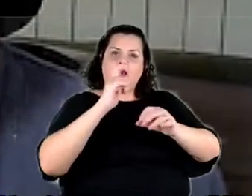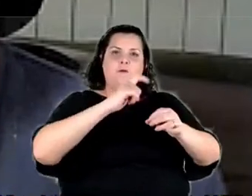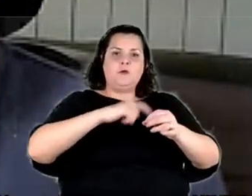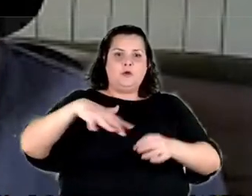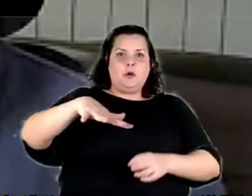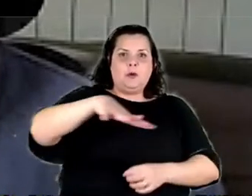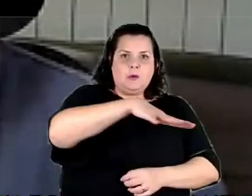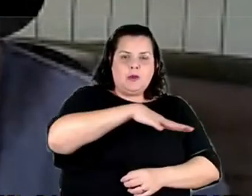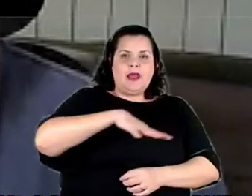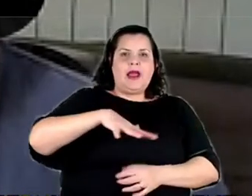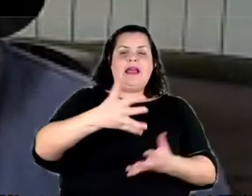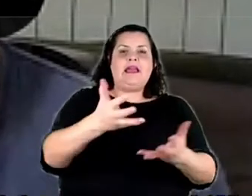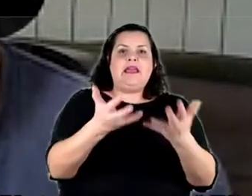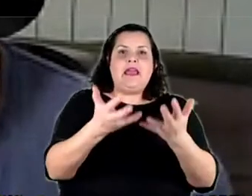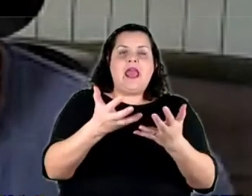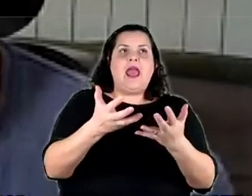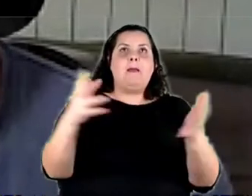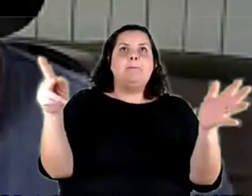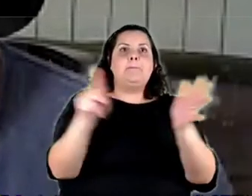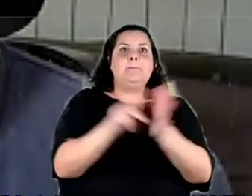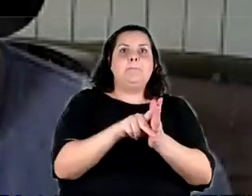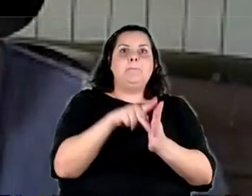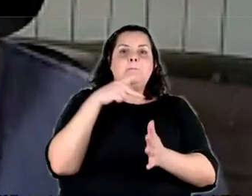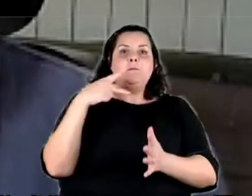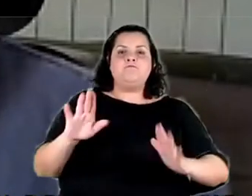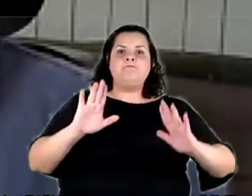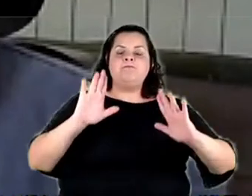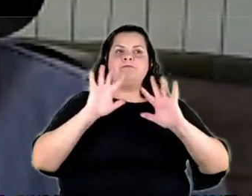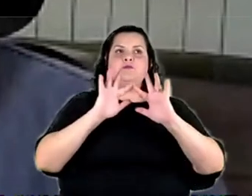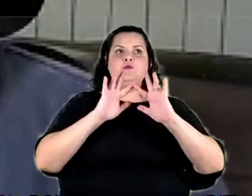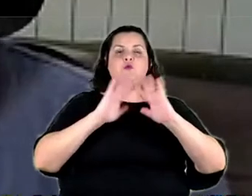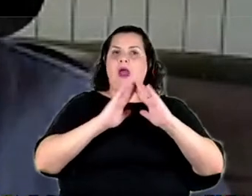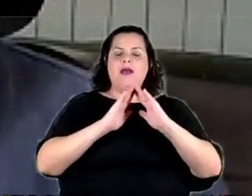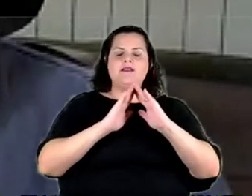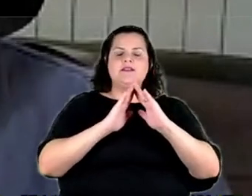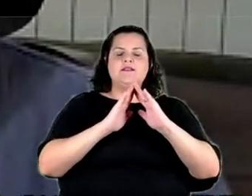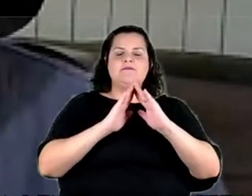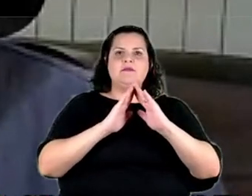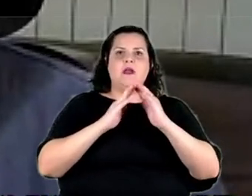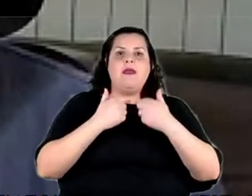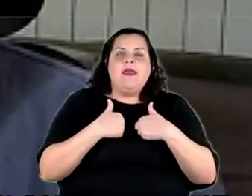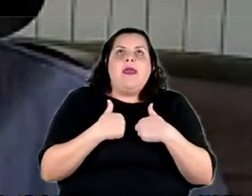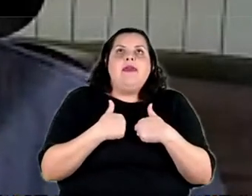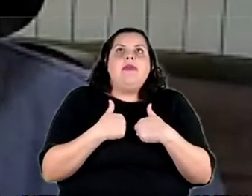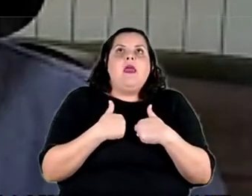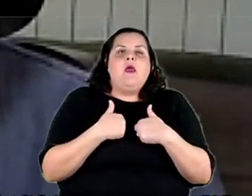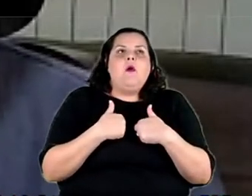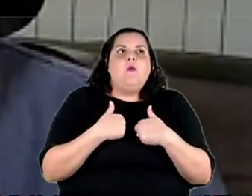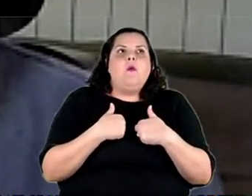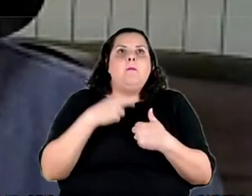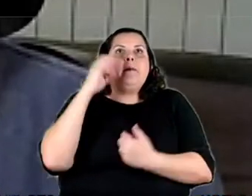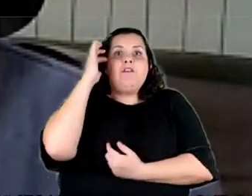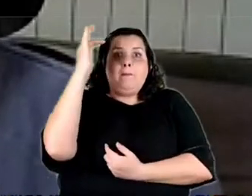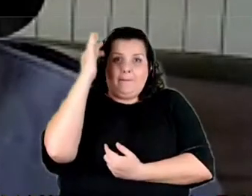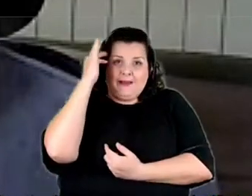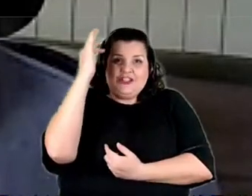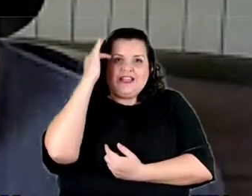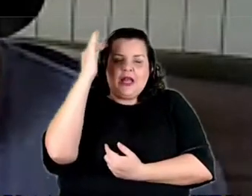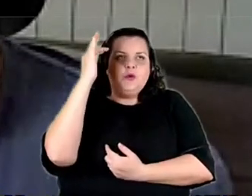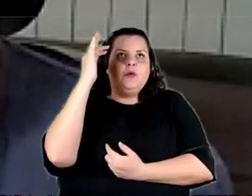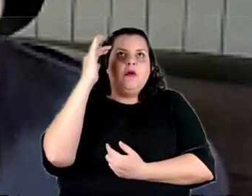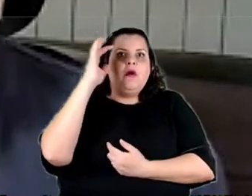I found myself starting to write, and not on a computer, longhand, you know, old fashioned, as if I'm writing a